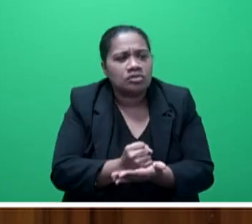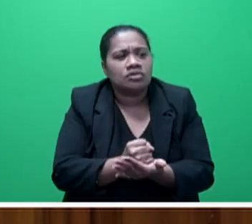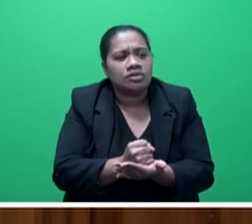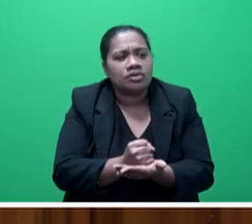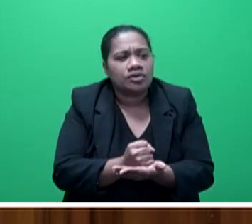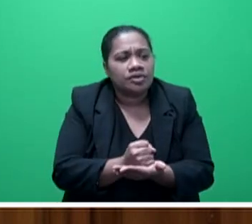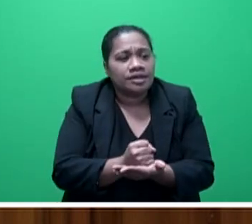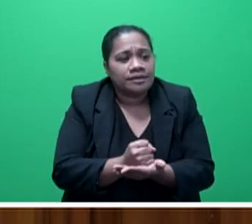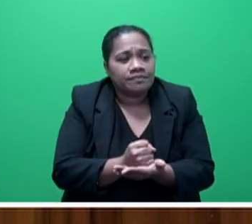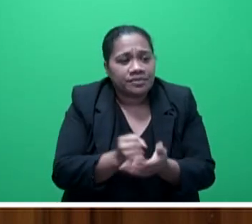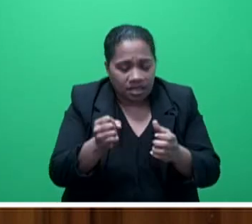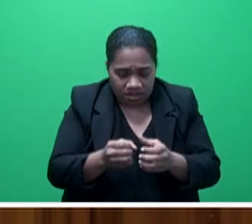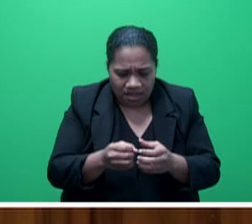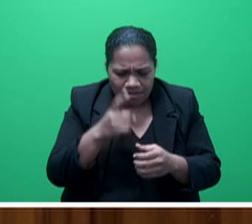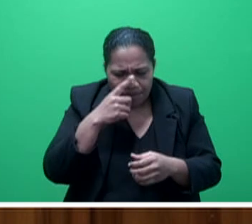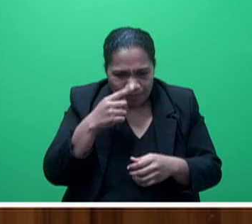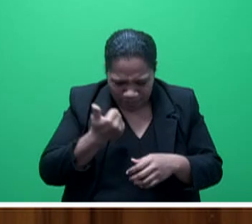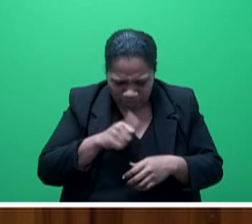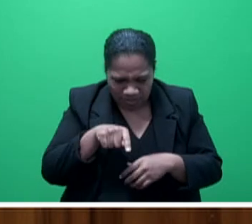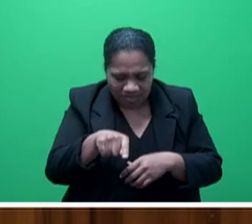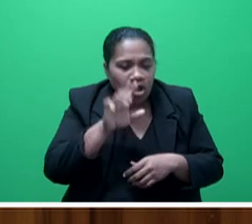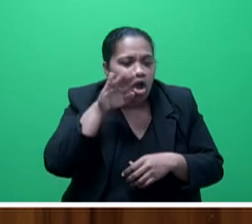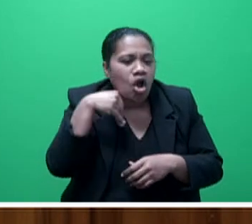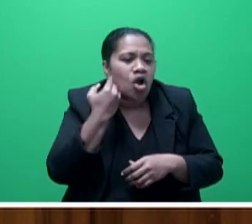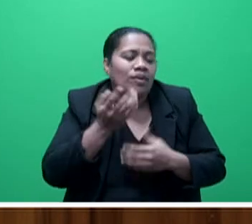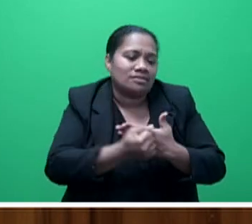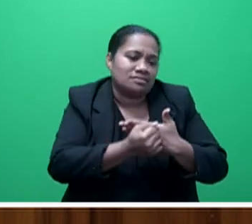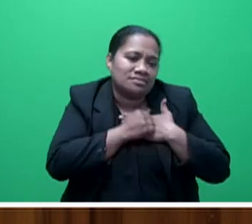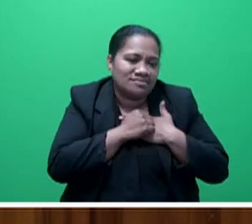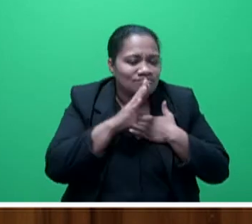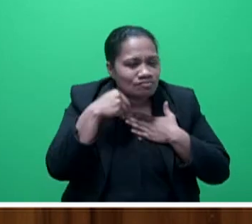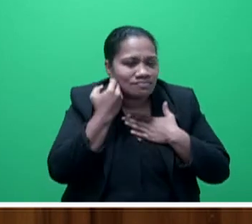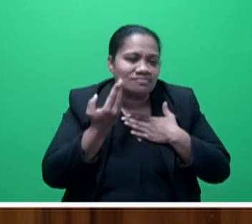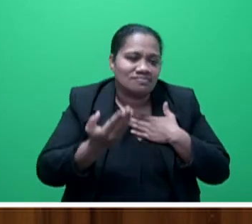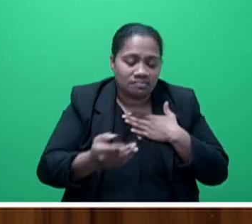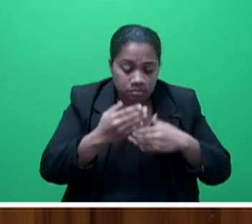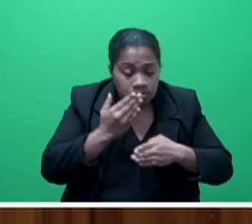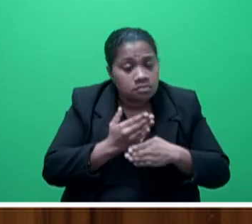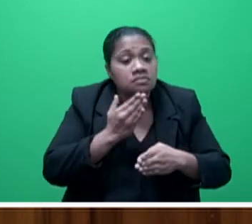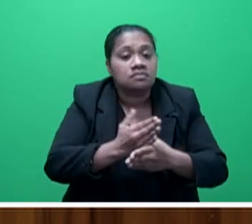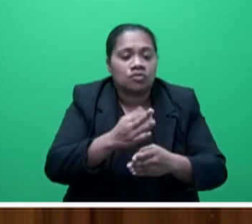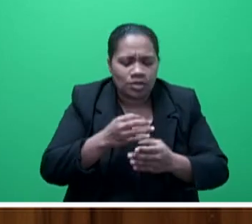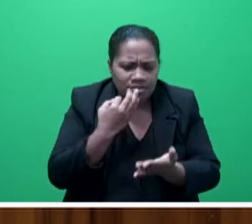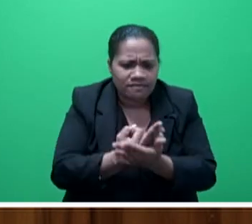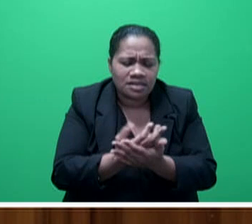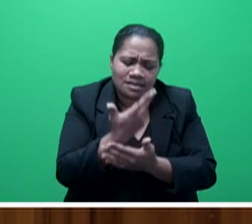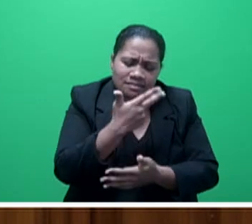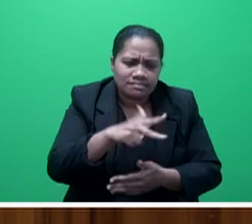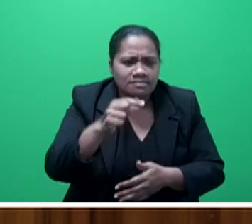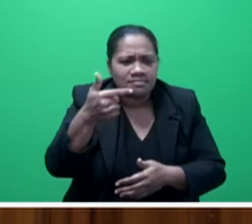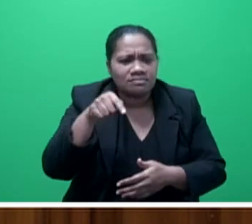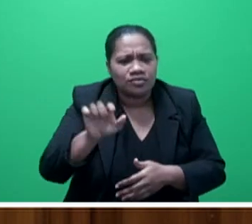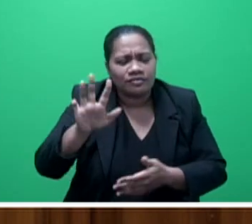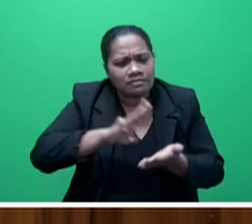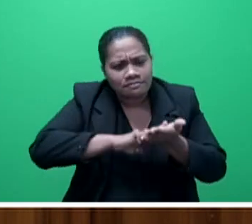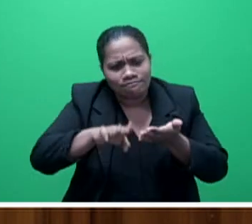that road users and pedestrians can be safe at all times. This work will be funded through the 87.5 million allocation in this